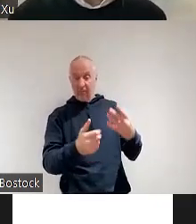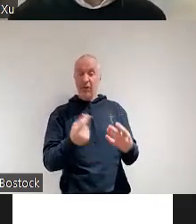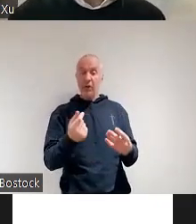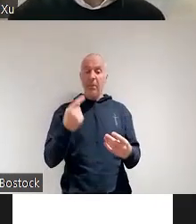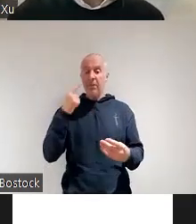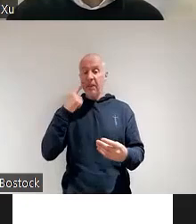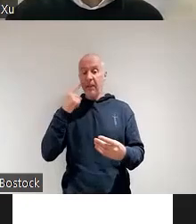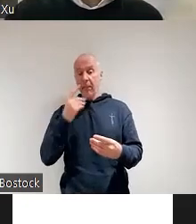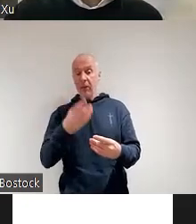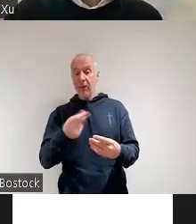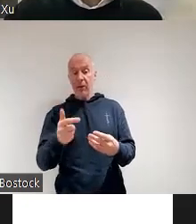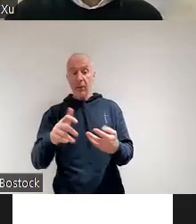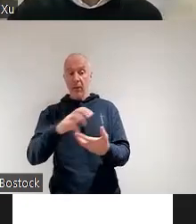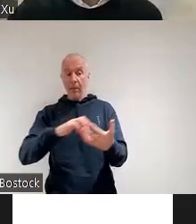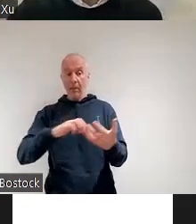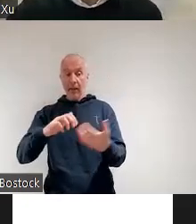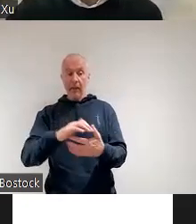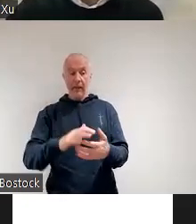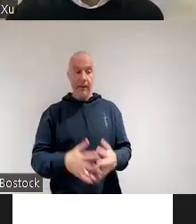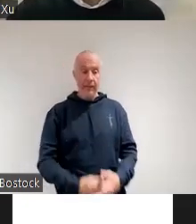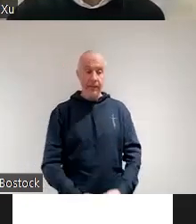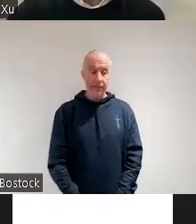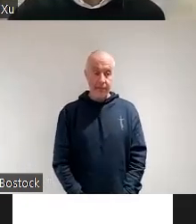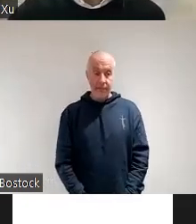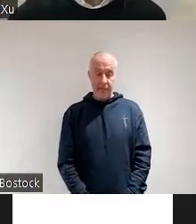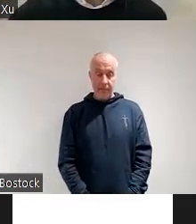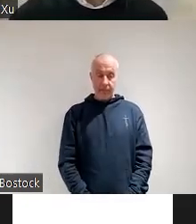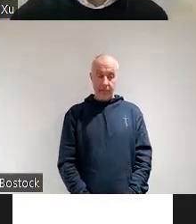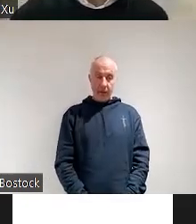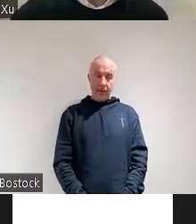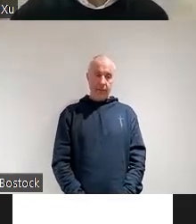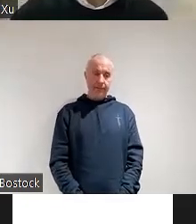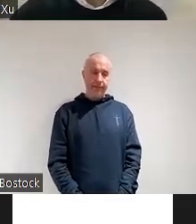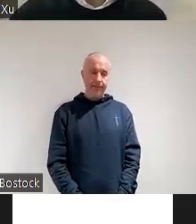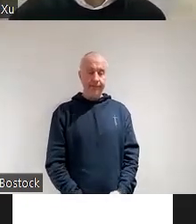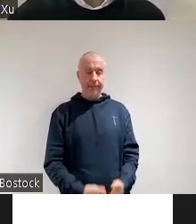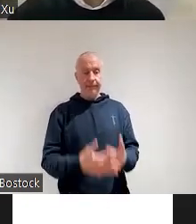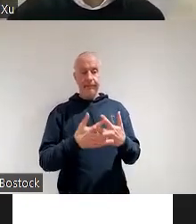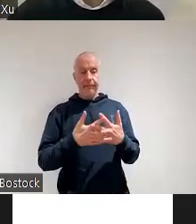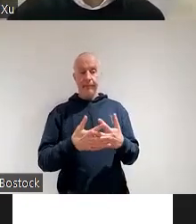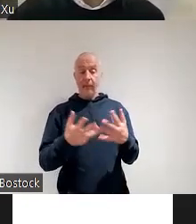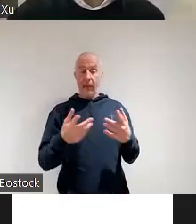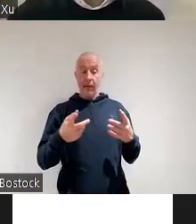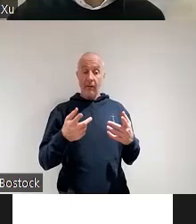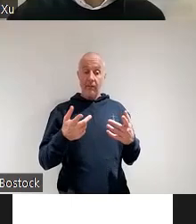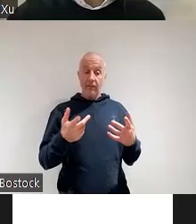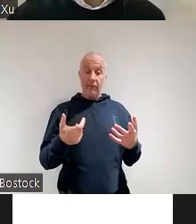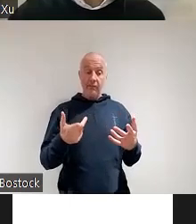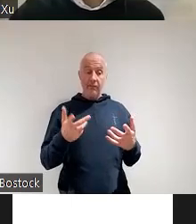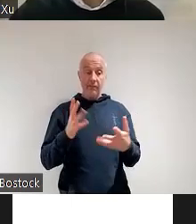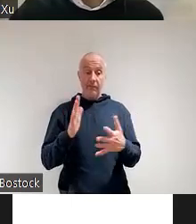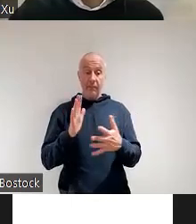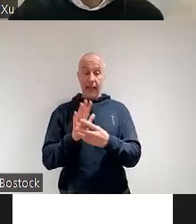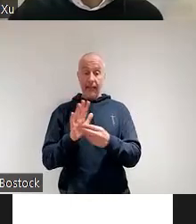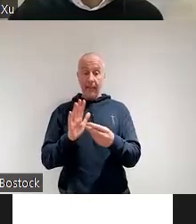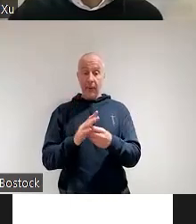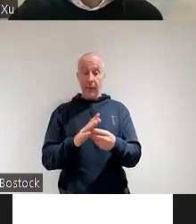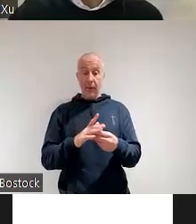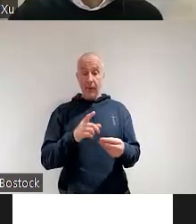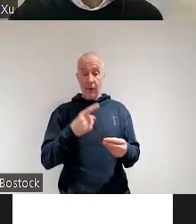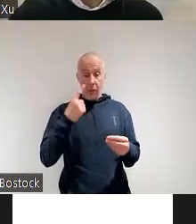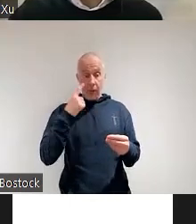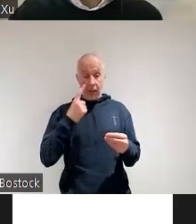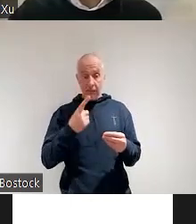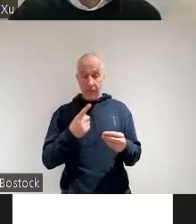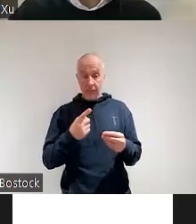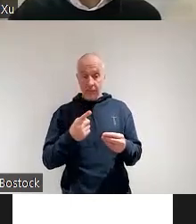So for example, why we did this? So basically for station owners, for example, you can do the real-time visibility. You can check where